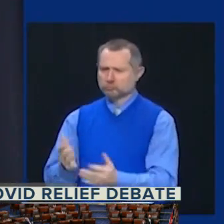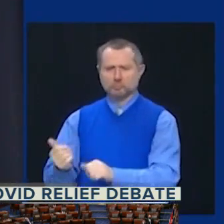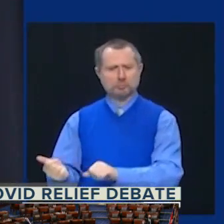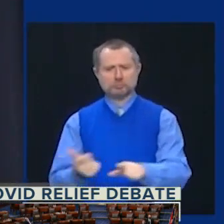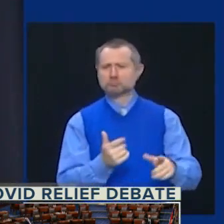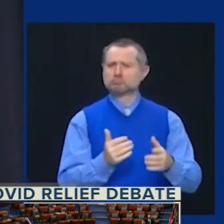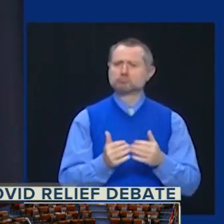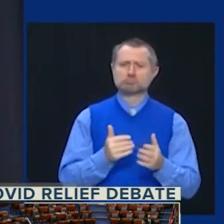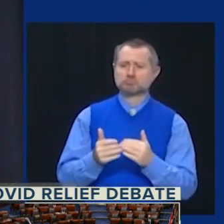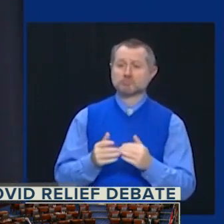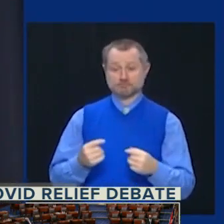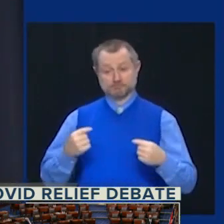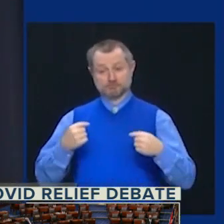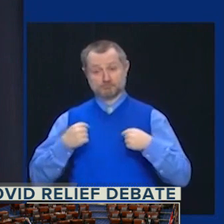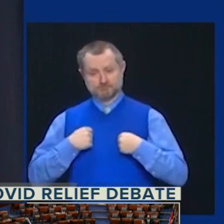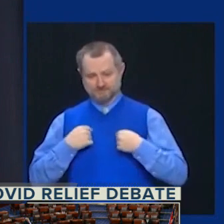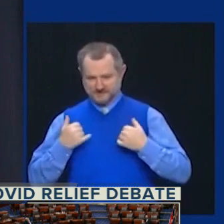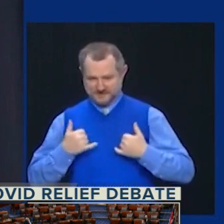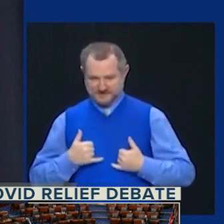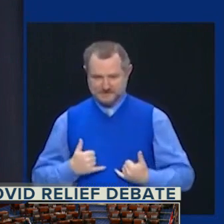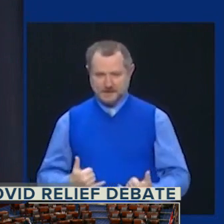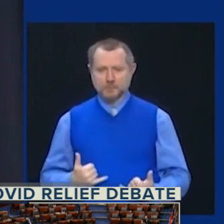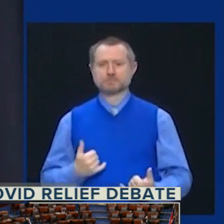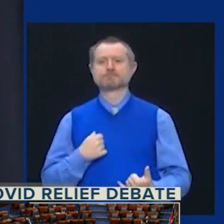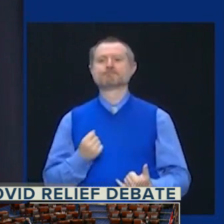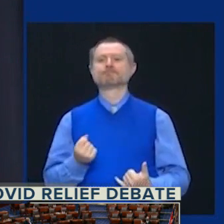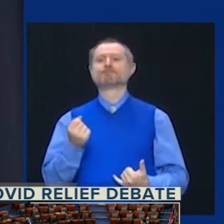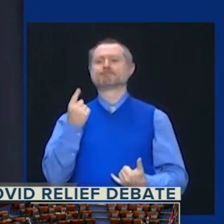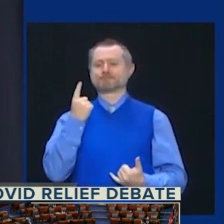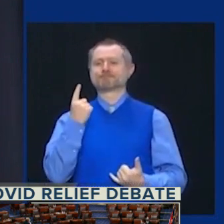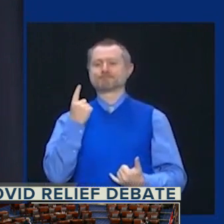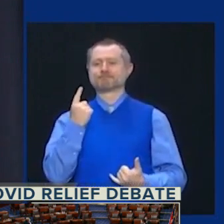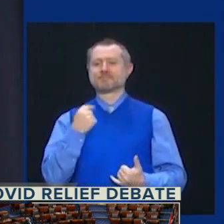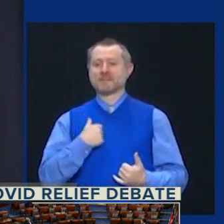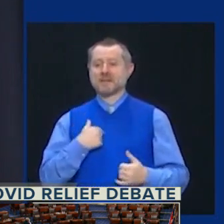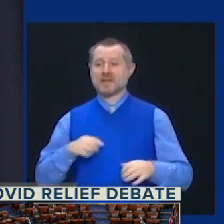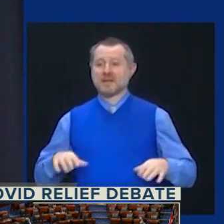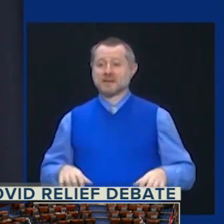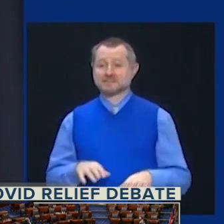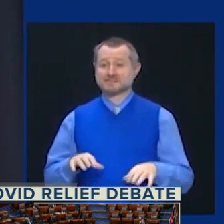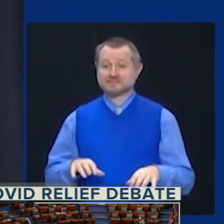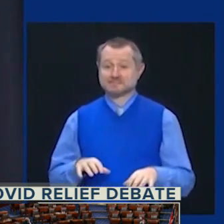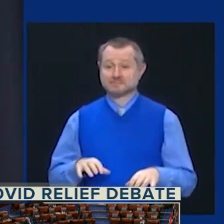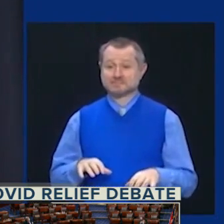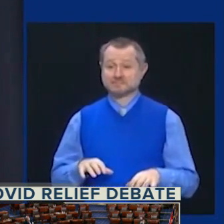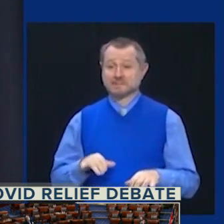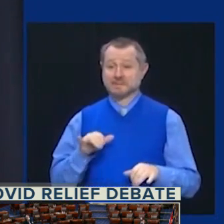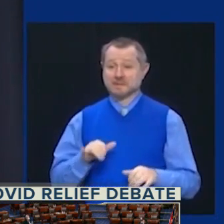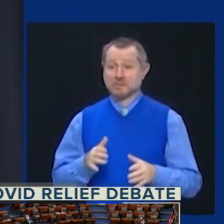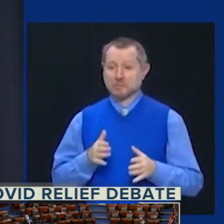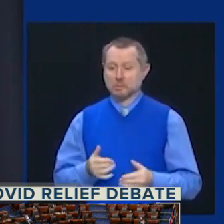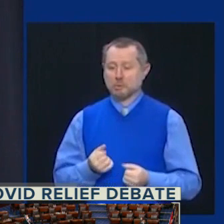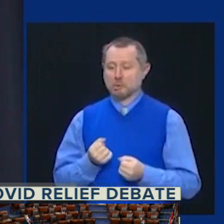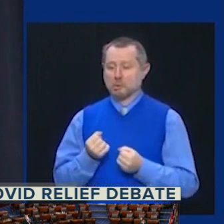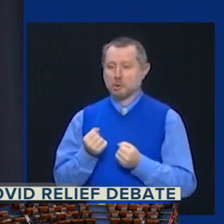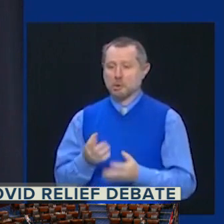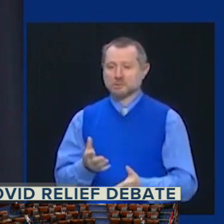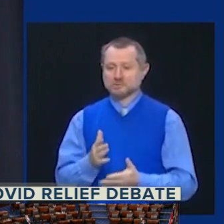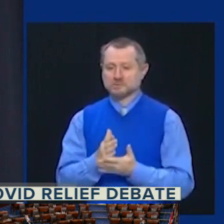understand that I acted in a way that made people feel